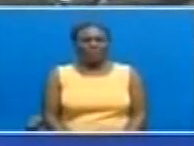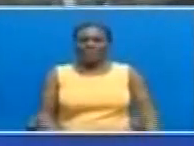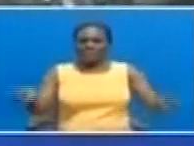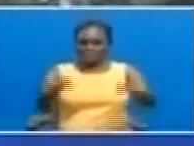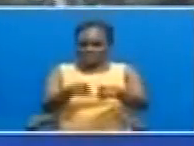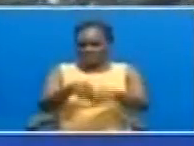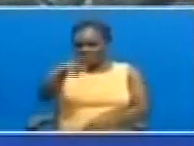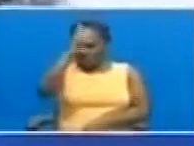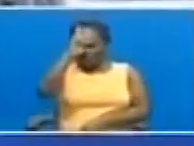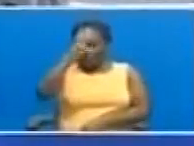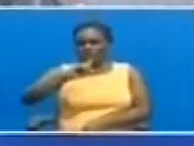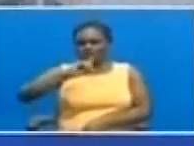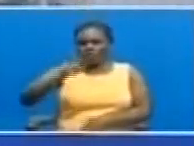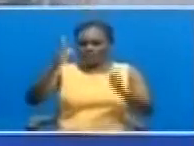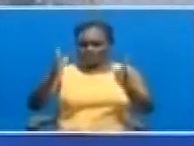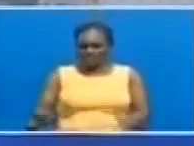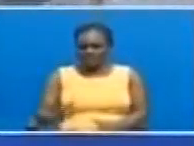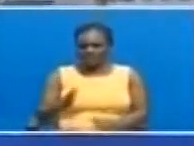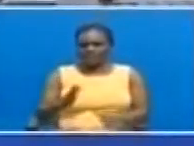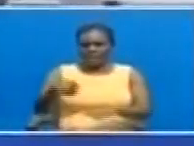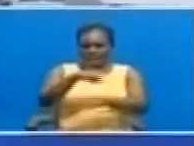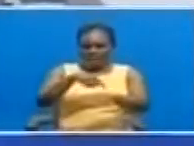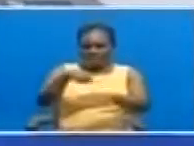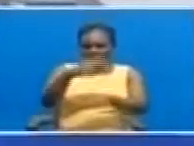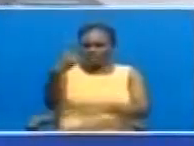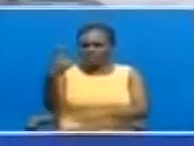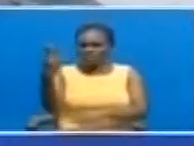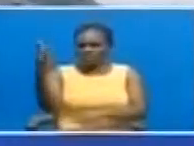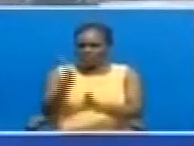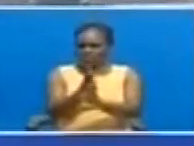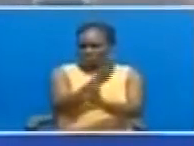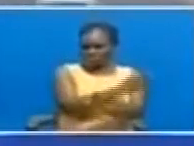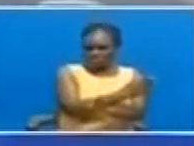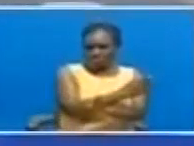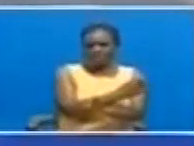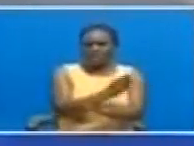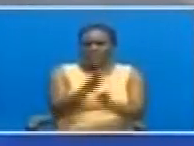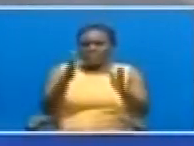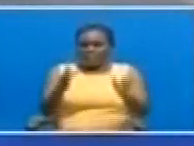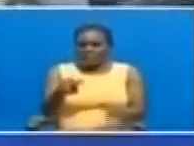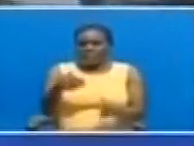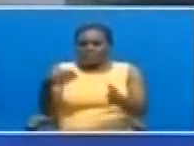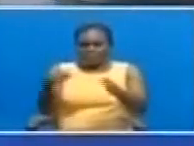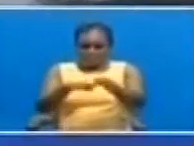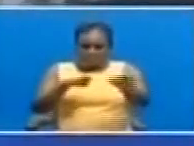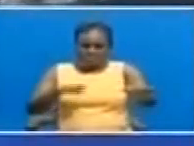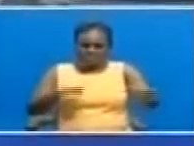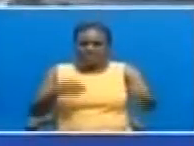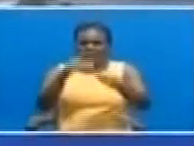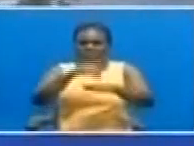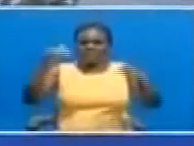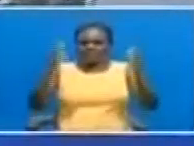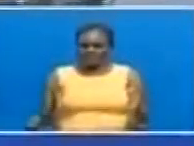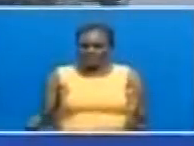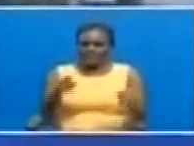According to police commanders, less than 24 hours from now, major highways will be hit hard by the traffic arrangement,